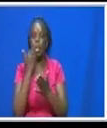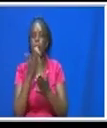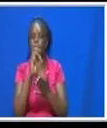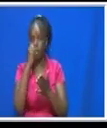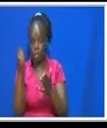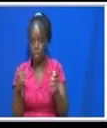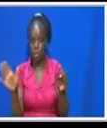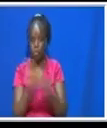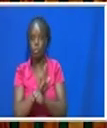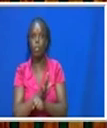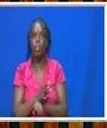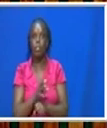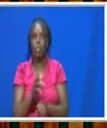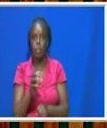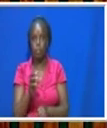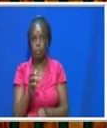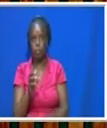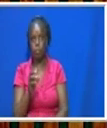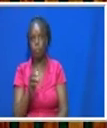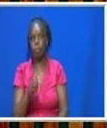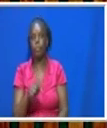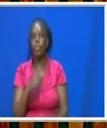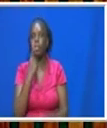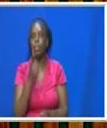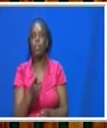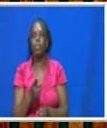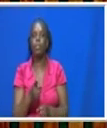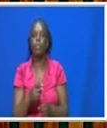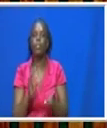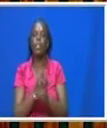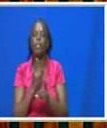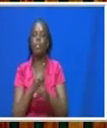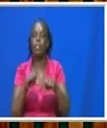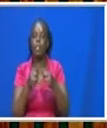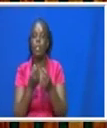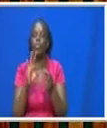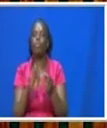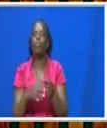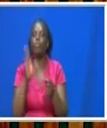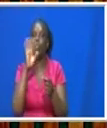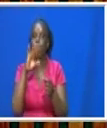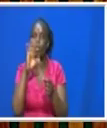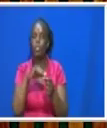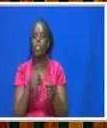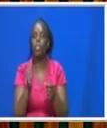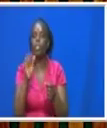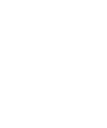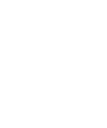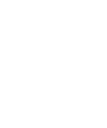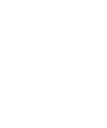full. If you write, for example, because it has been said that you give the different types of pollution, and then you write air,